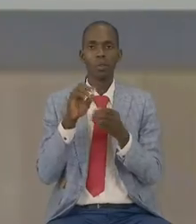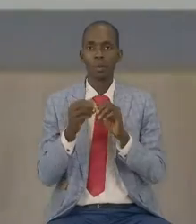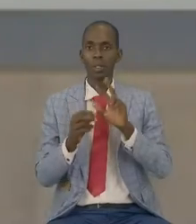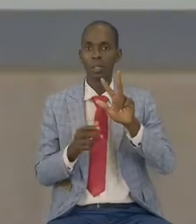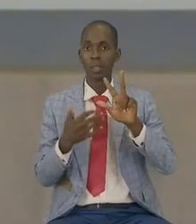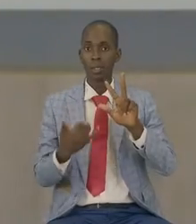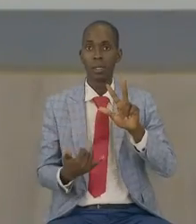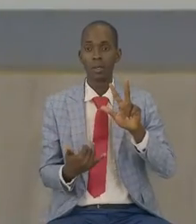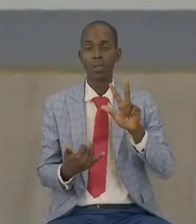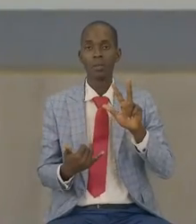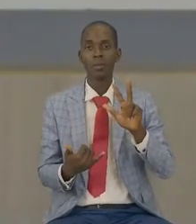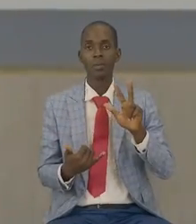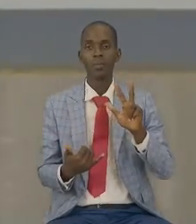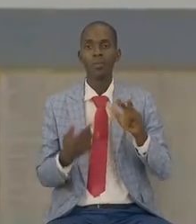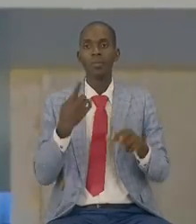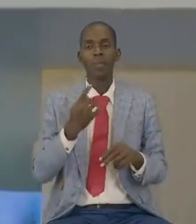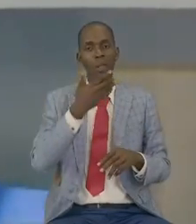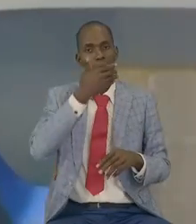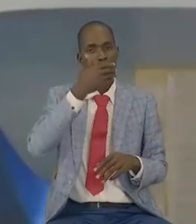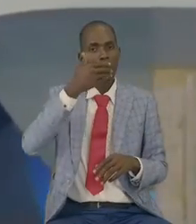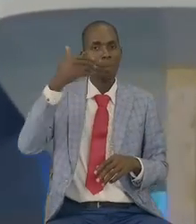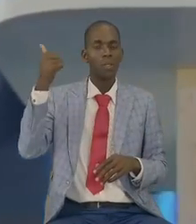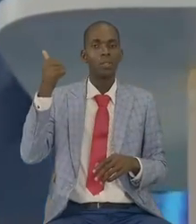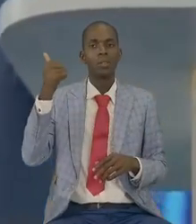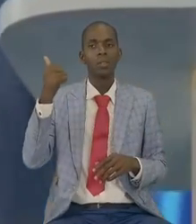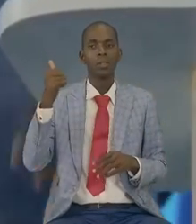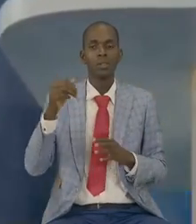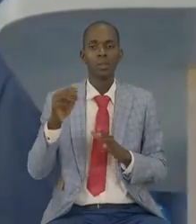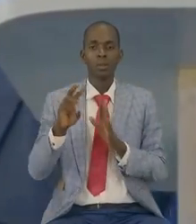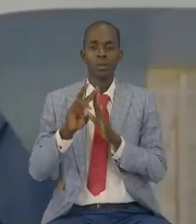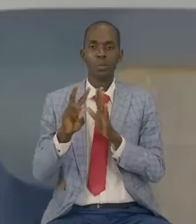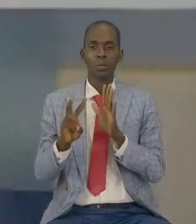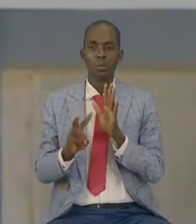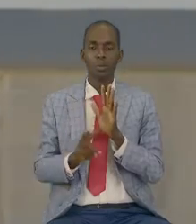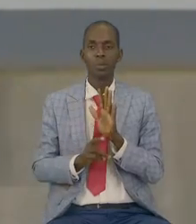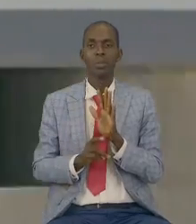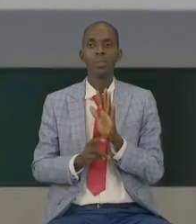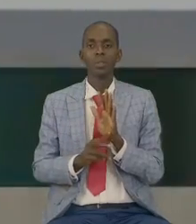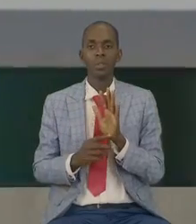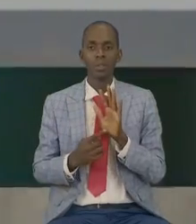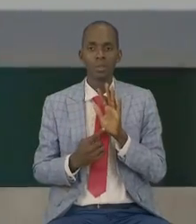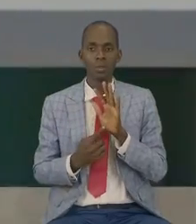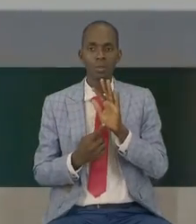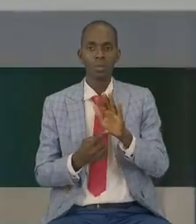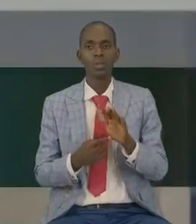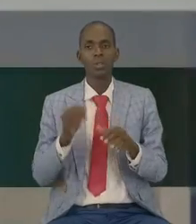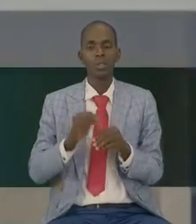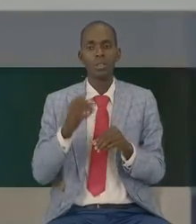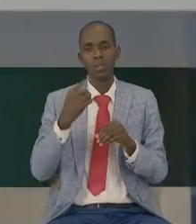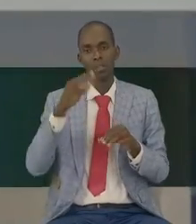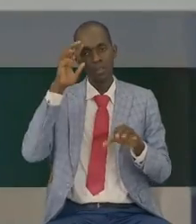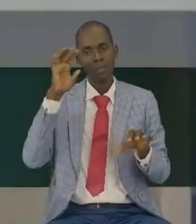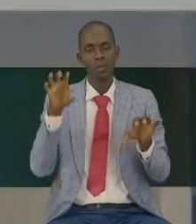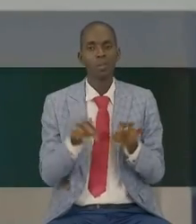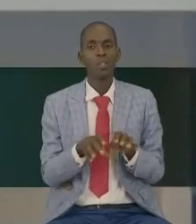3, it's the better will expressed in the covenant. The better